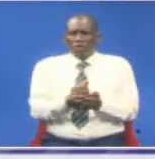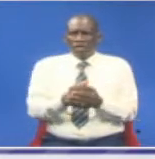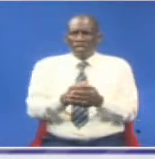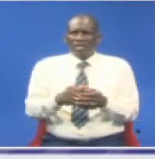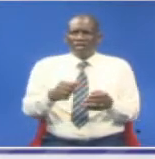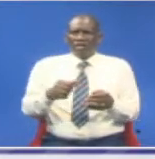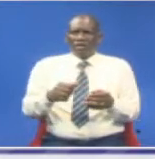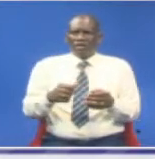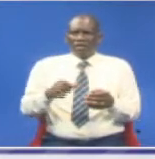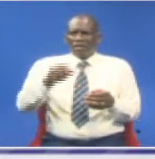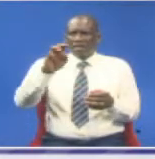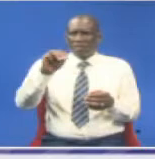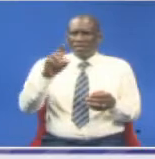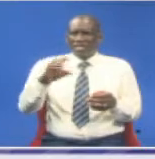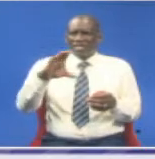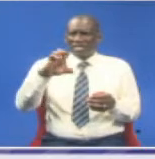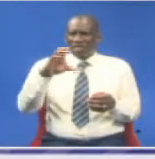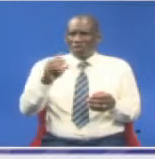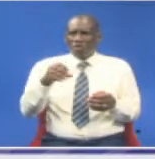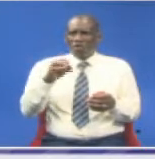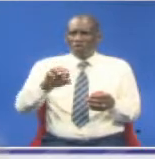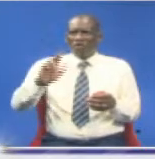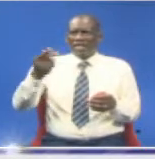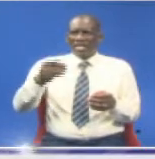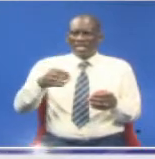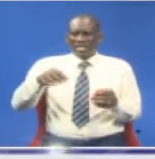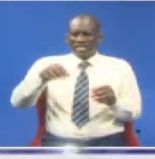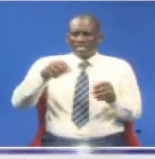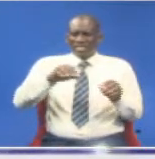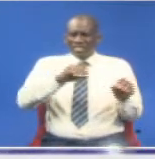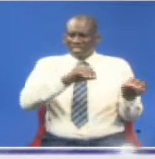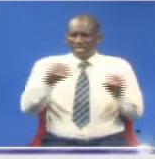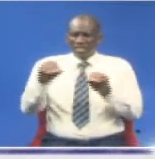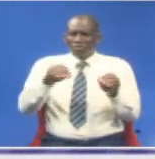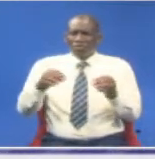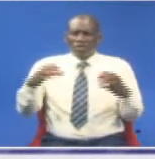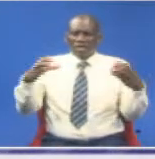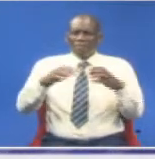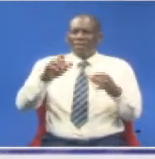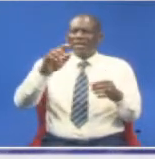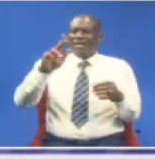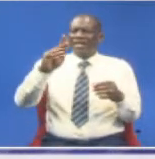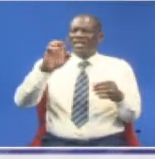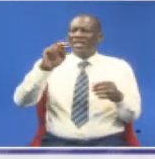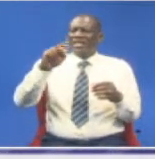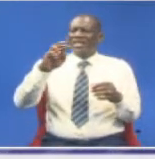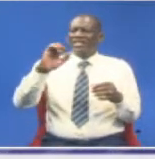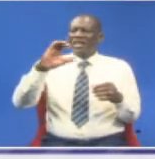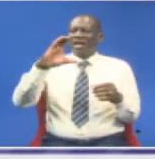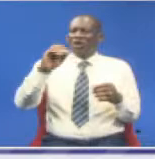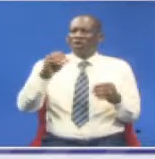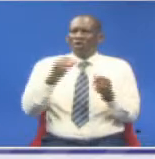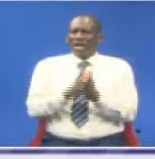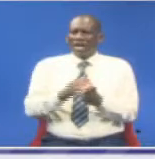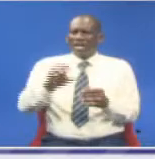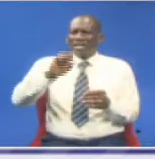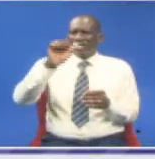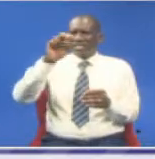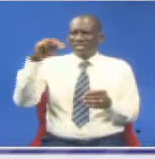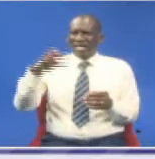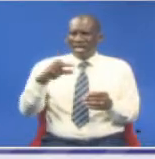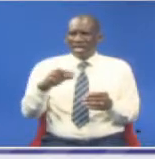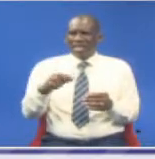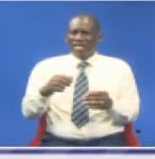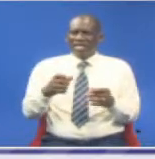director and chief executive officer of Kenya Transmission Company, KETRACO, and Joe Sung confirmed as the